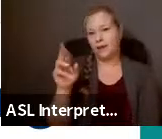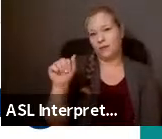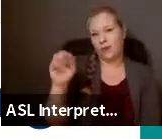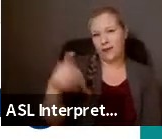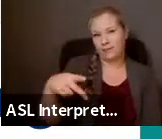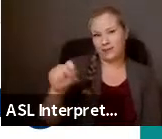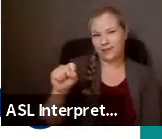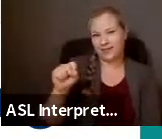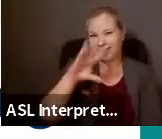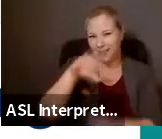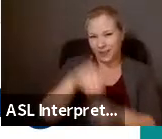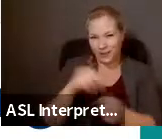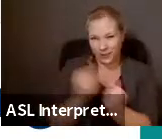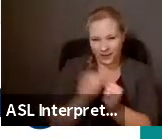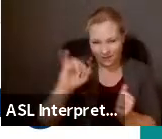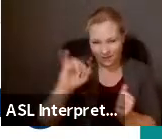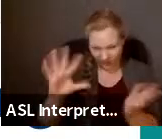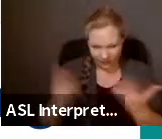those interchanges.